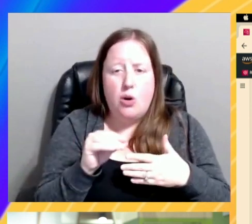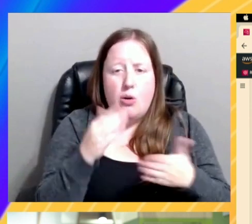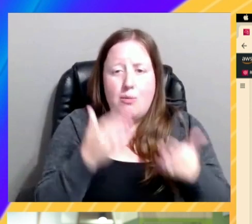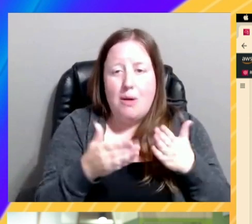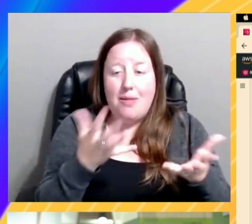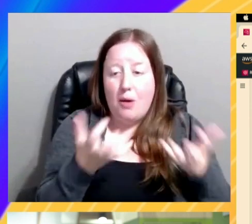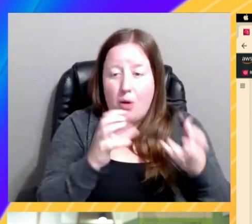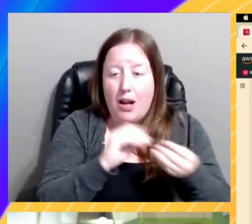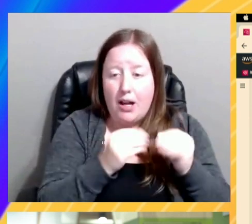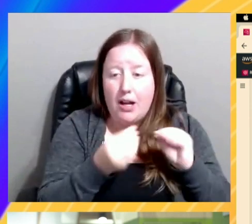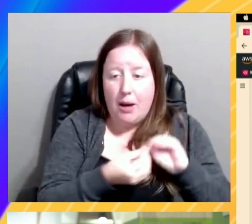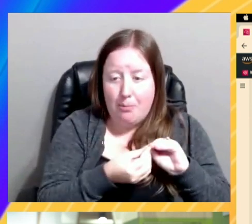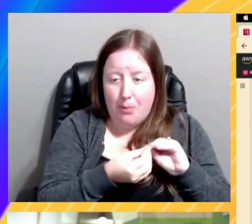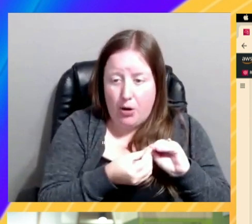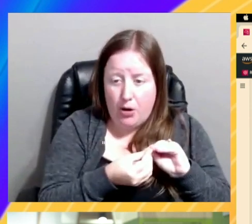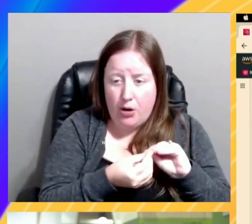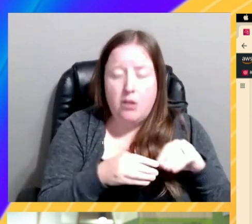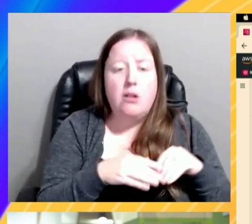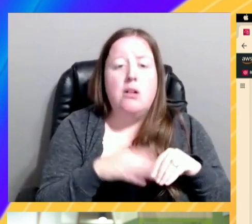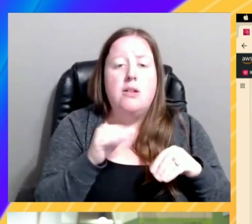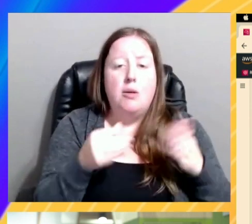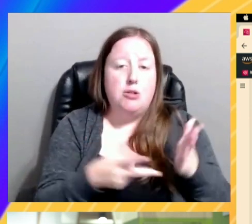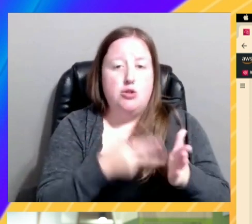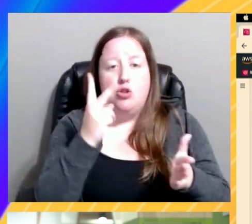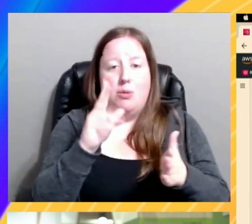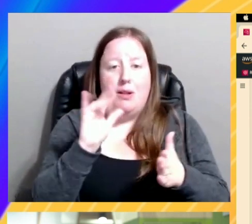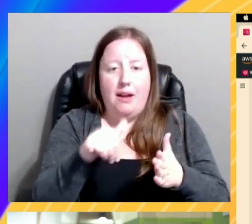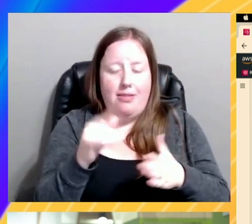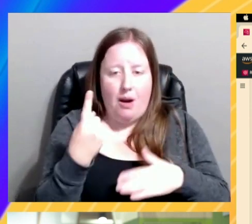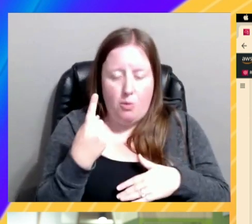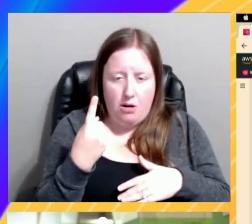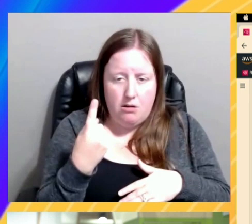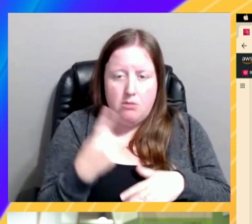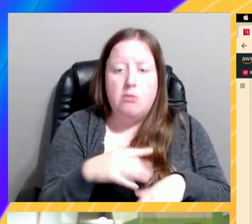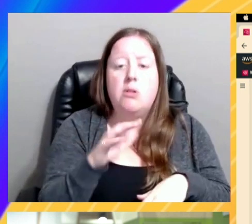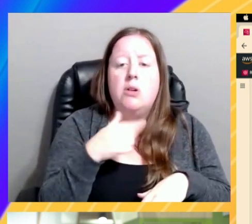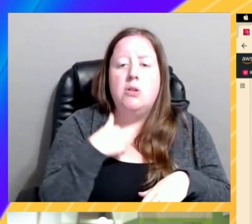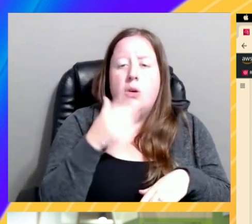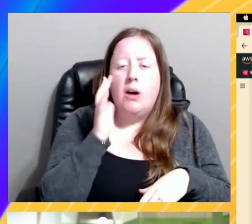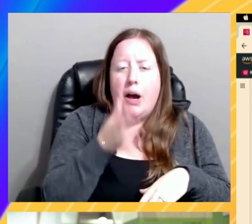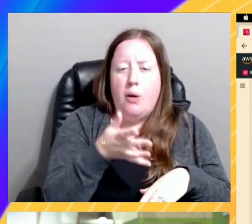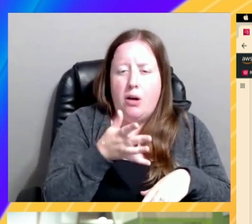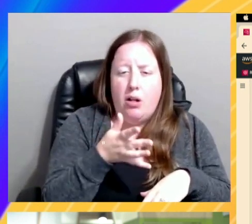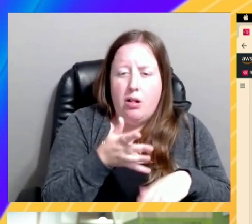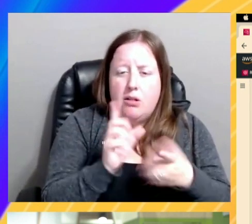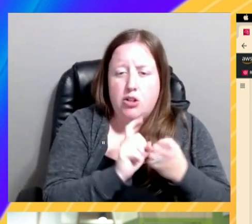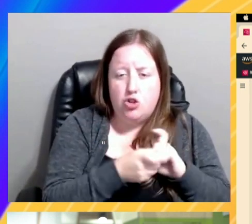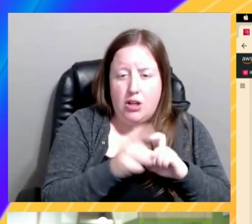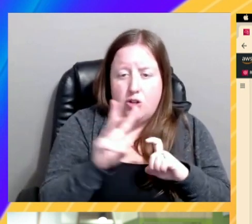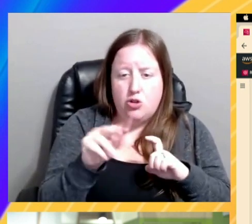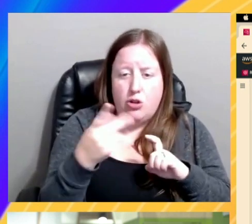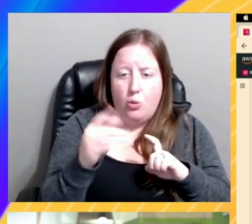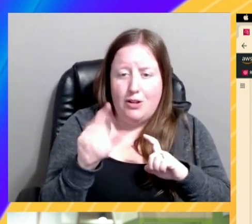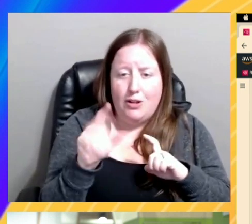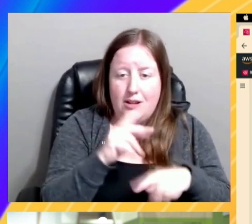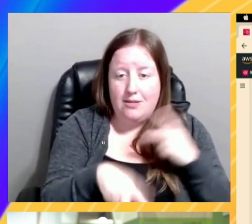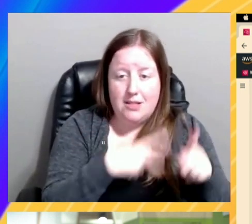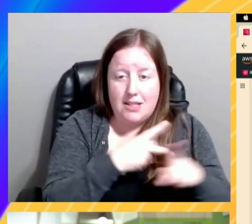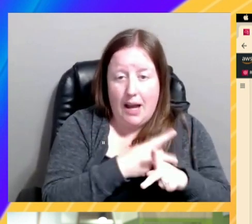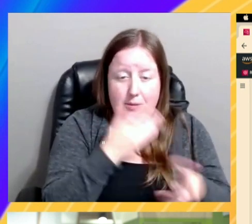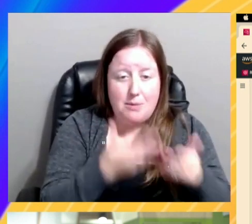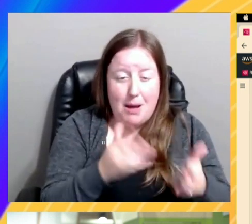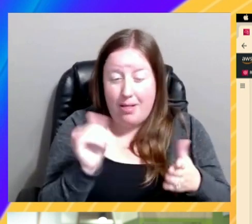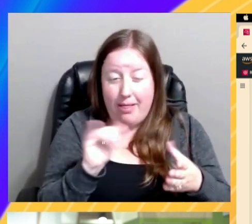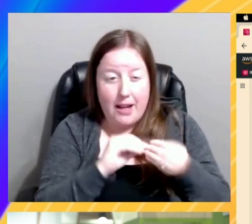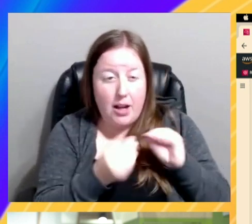here is I'm just going to duplicate this one. Sure. I'm going to go here, change the widget type to maybe like a number. Yep.